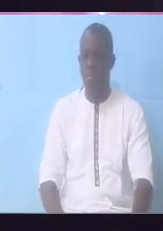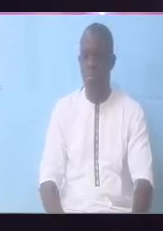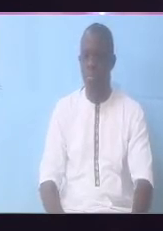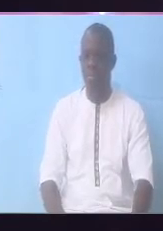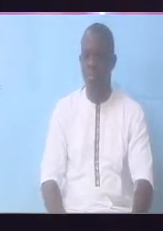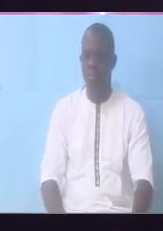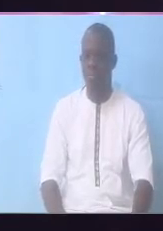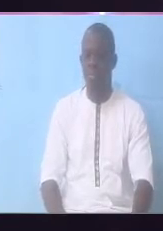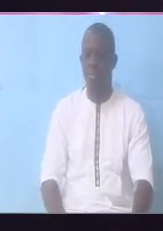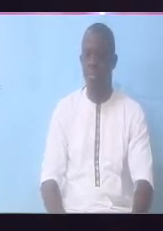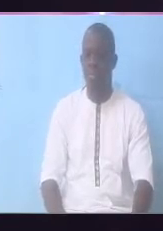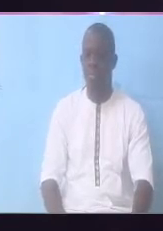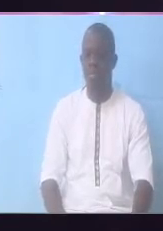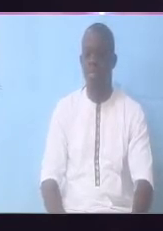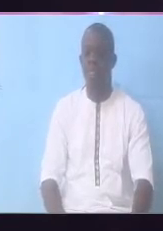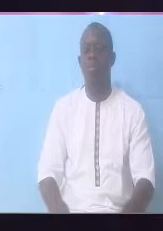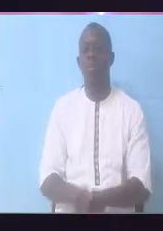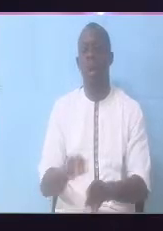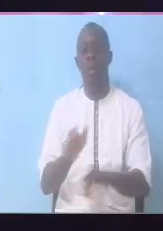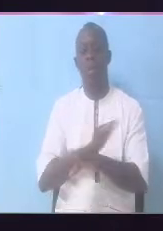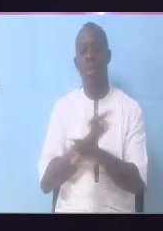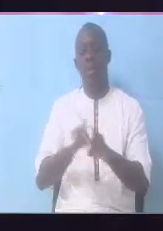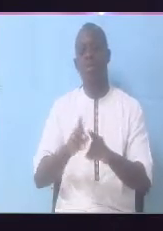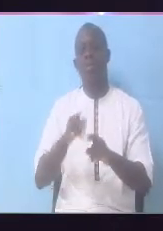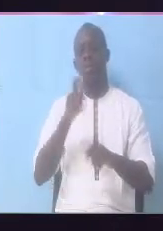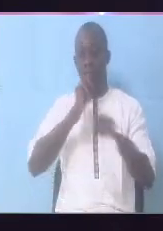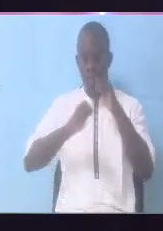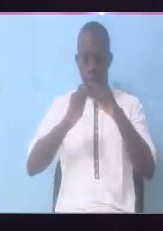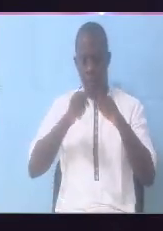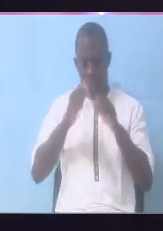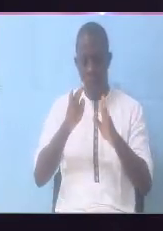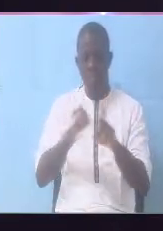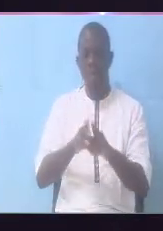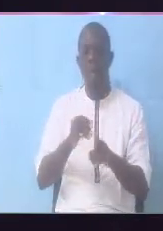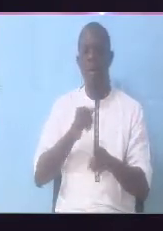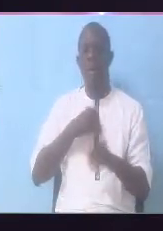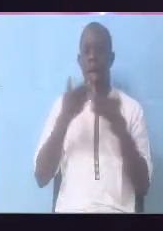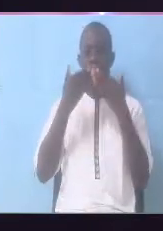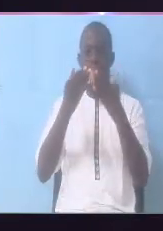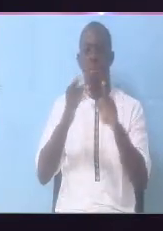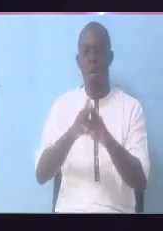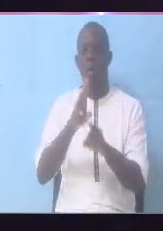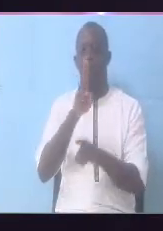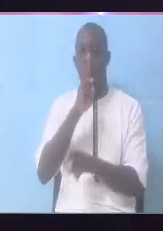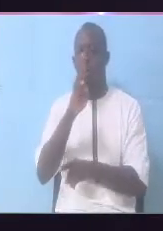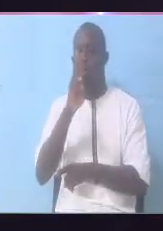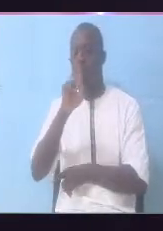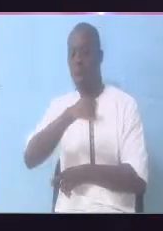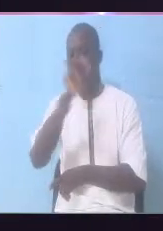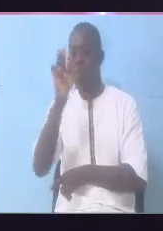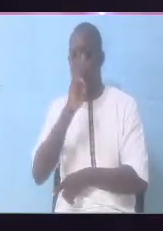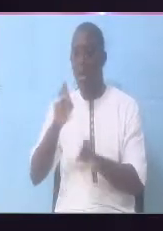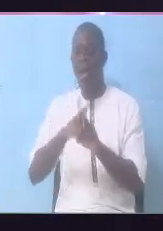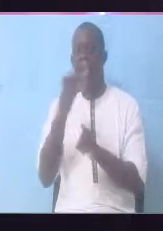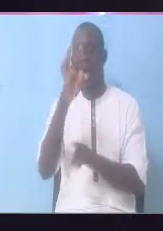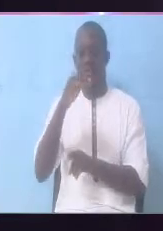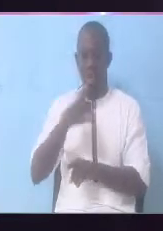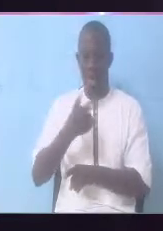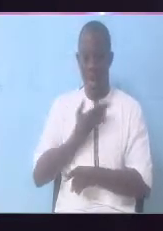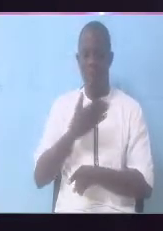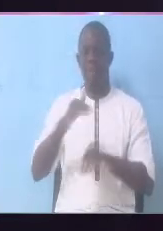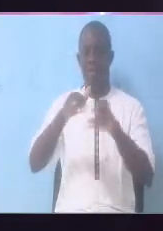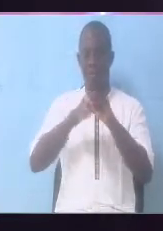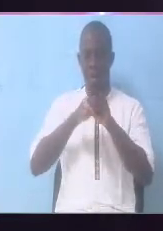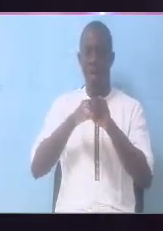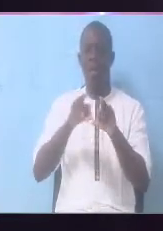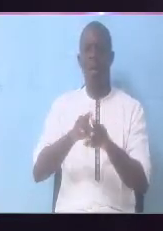what I said. And that's the time they asked me to take the paper and then tell them who and who are, like, if I have friends there. And I said, listen, I knew people here, don't even do it.